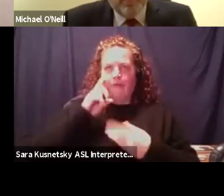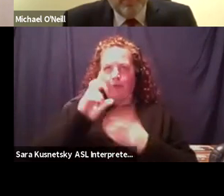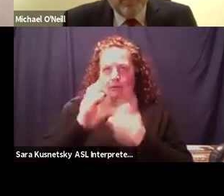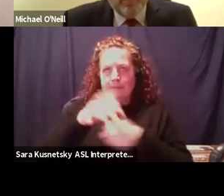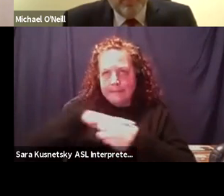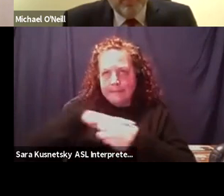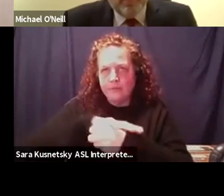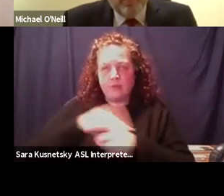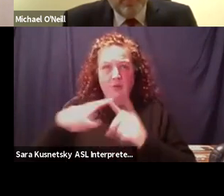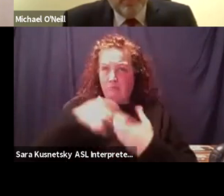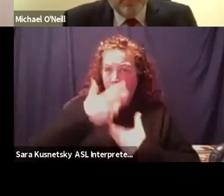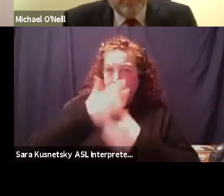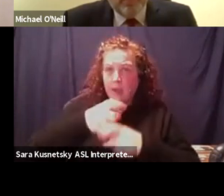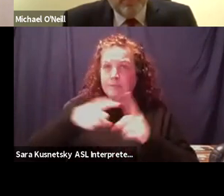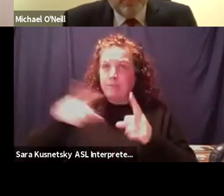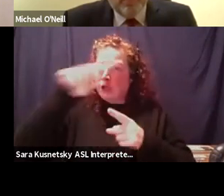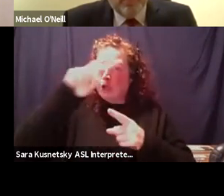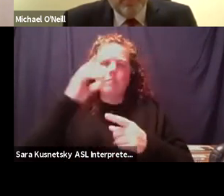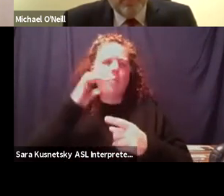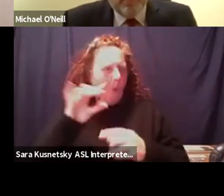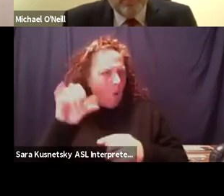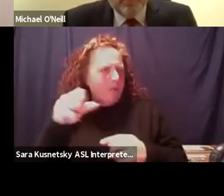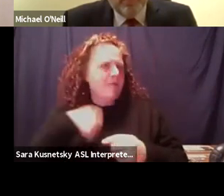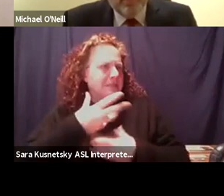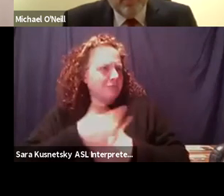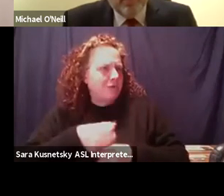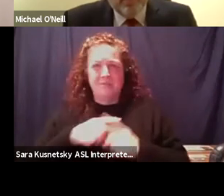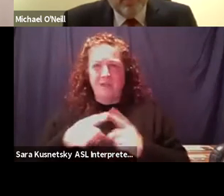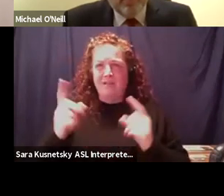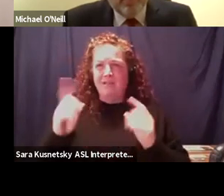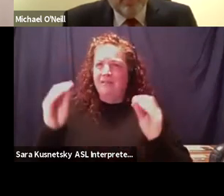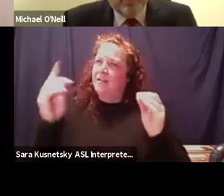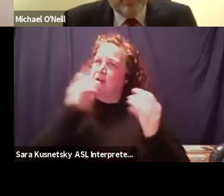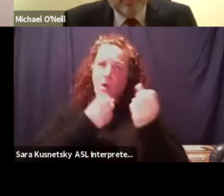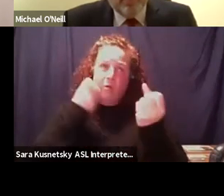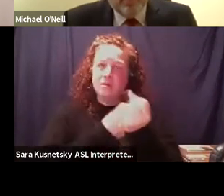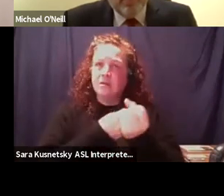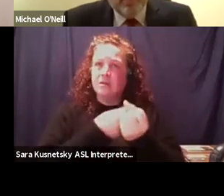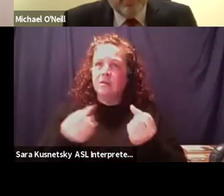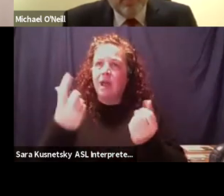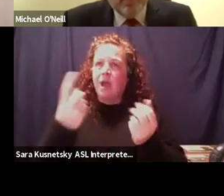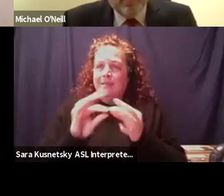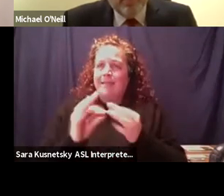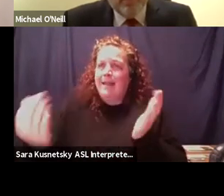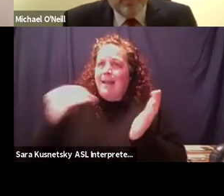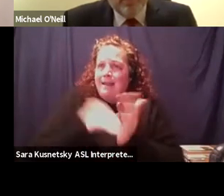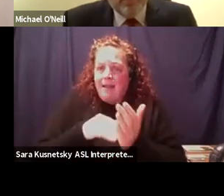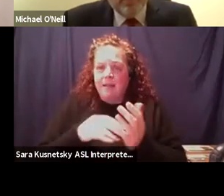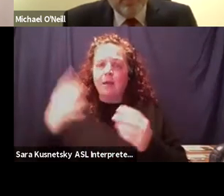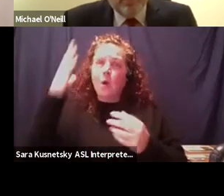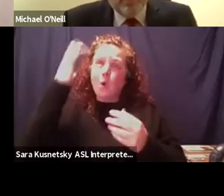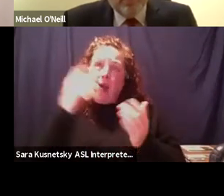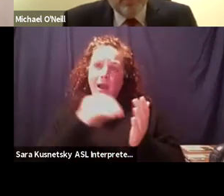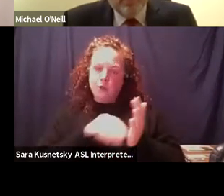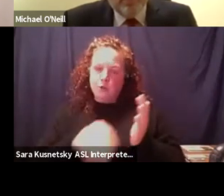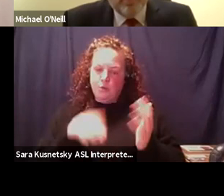that doesn't seem to reciprocate that trust in their school committee meetings? I'm going to repeat that again, like I did last week. Why would a student in BPS feel